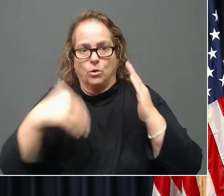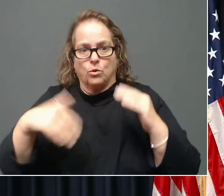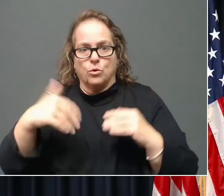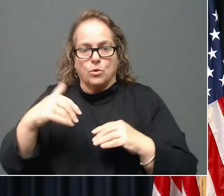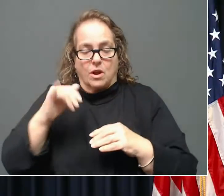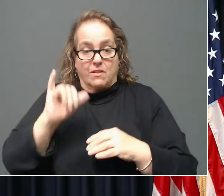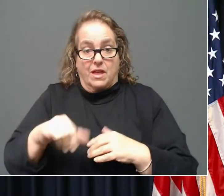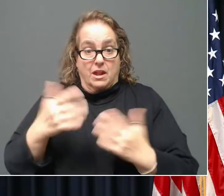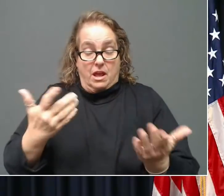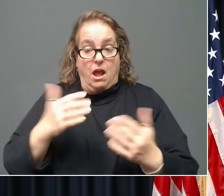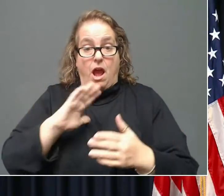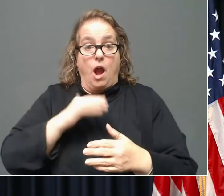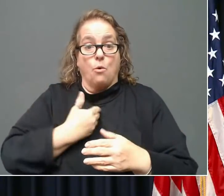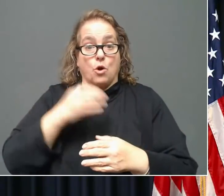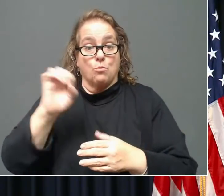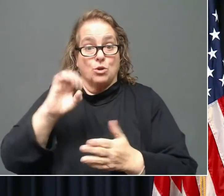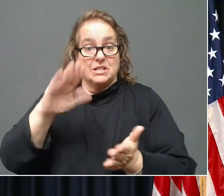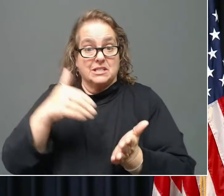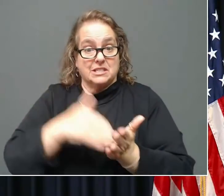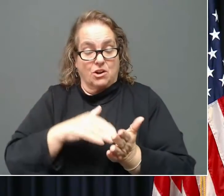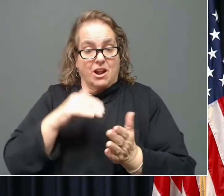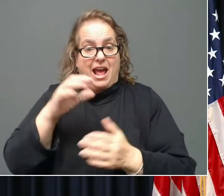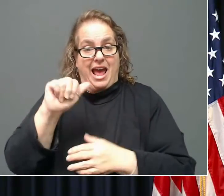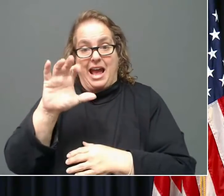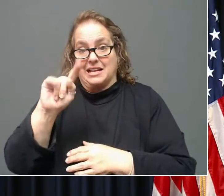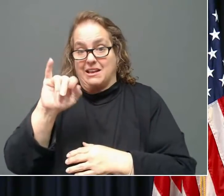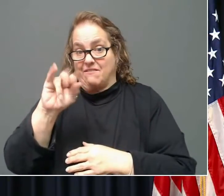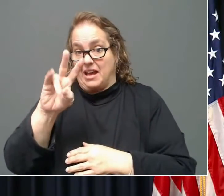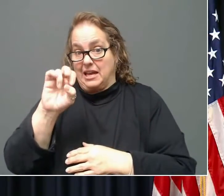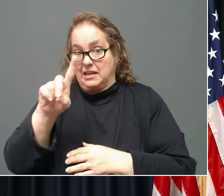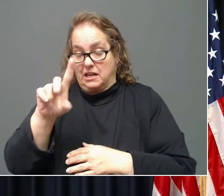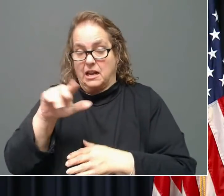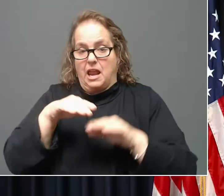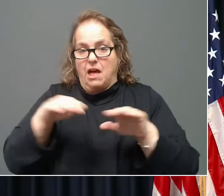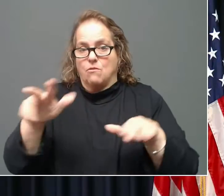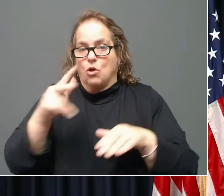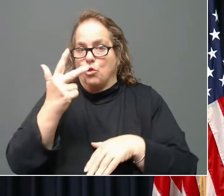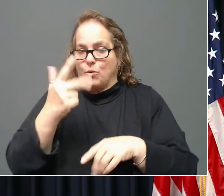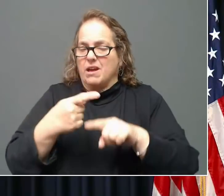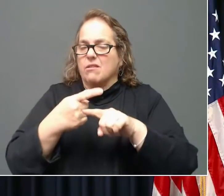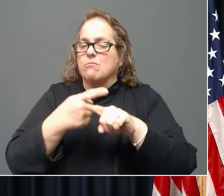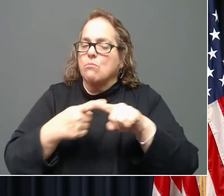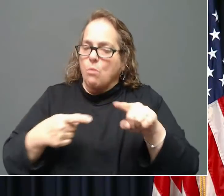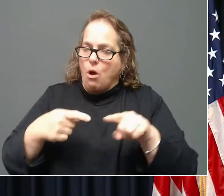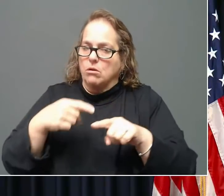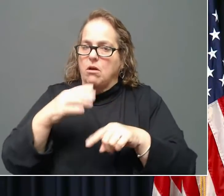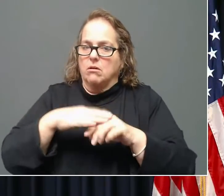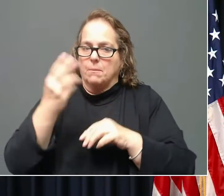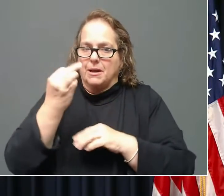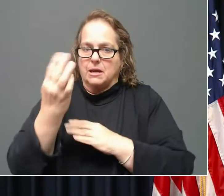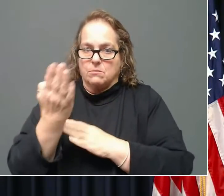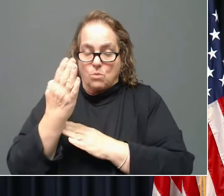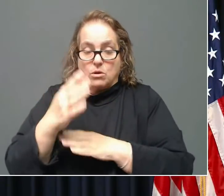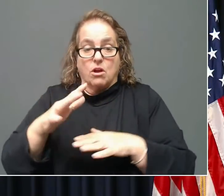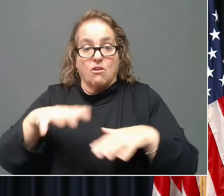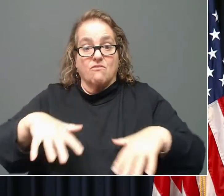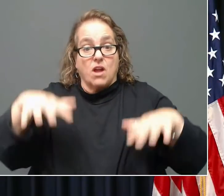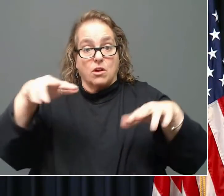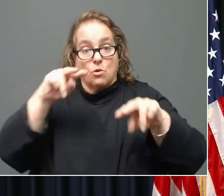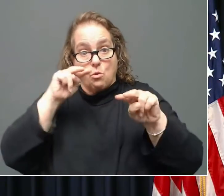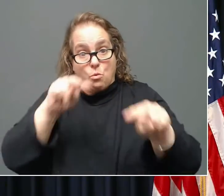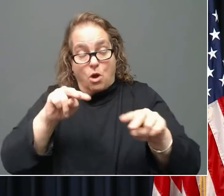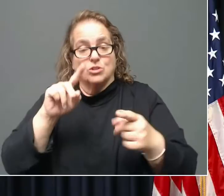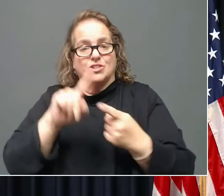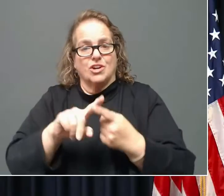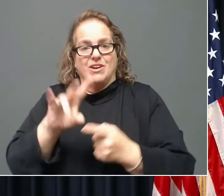3, partial on Monday morning. Flood watches remain in effect through 7 p.m. Eastern